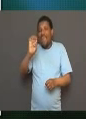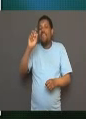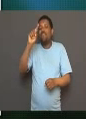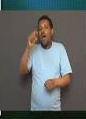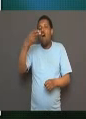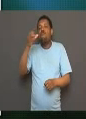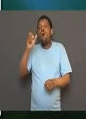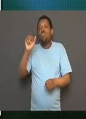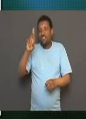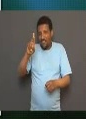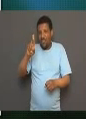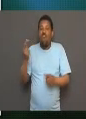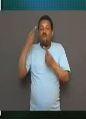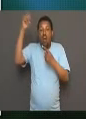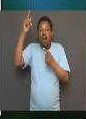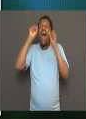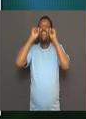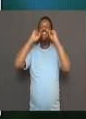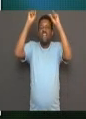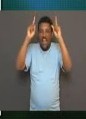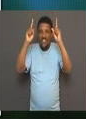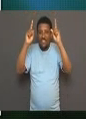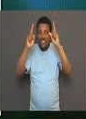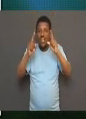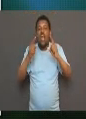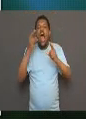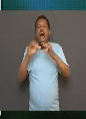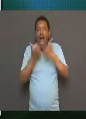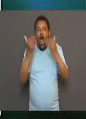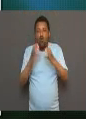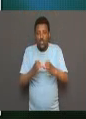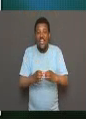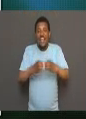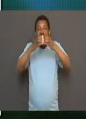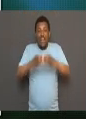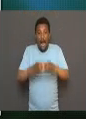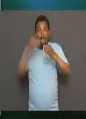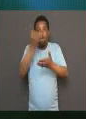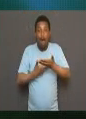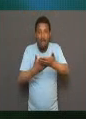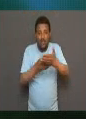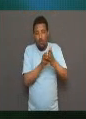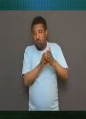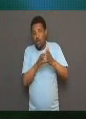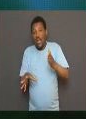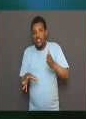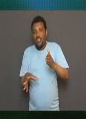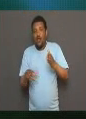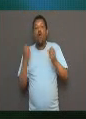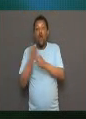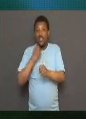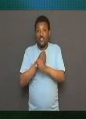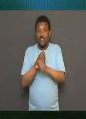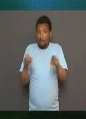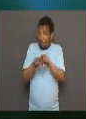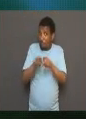understanding how cylindrical map projection works. As you